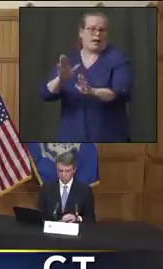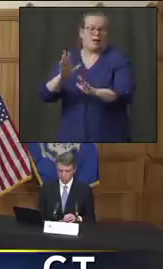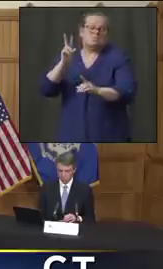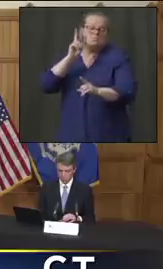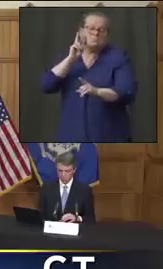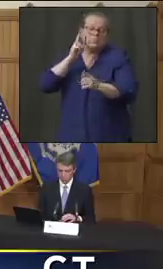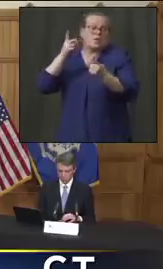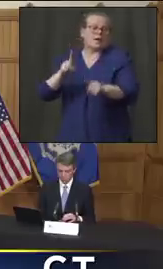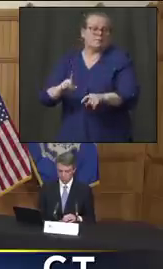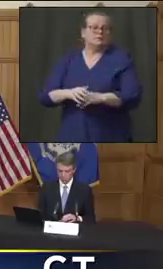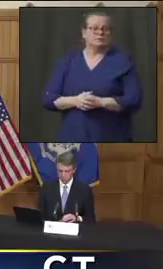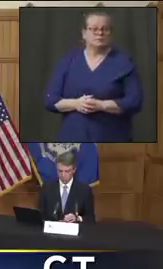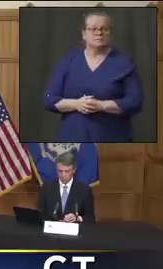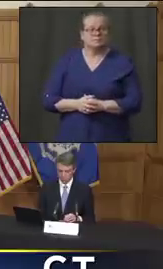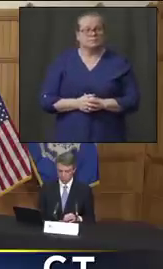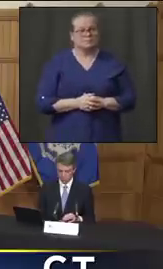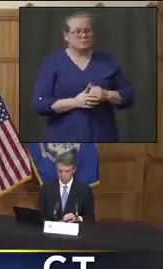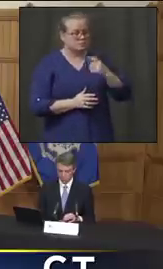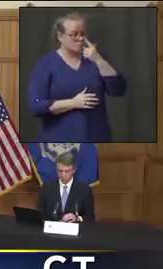Boceto Media.